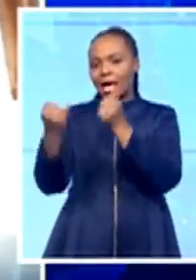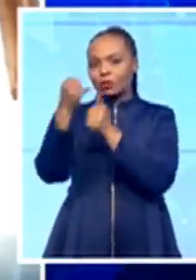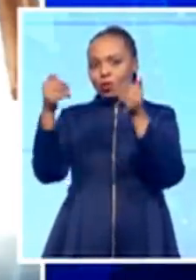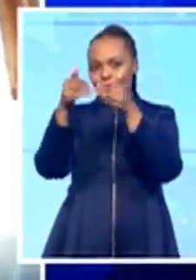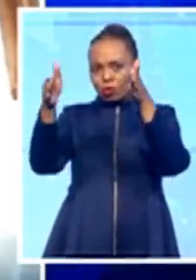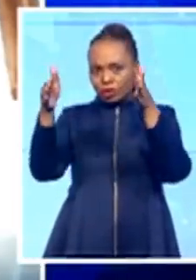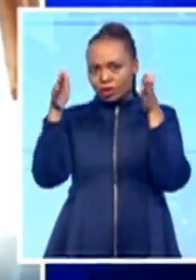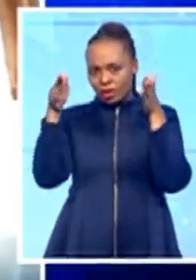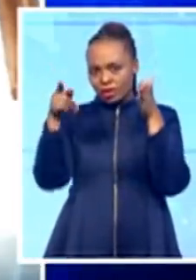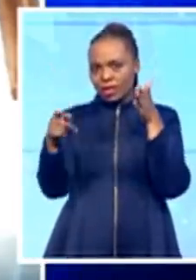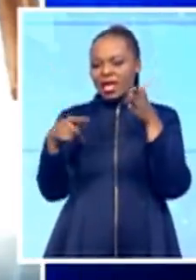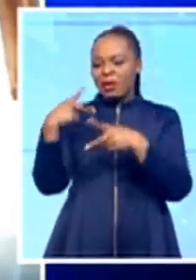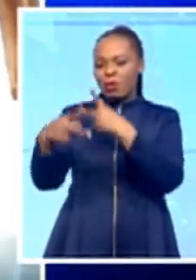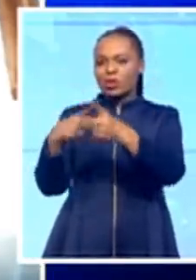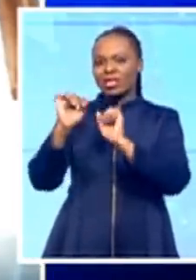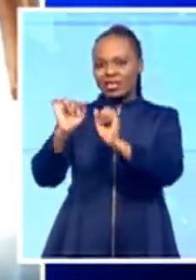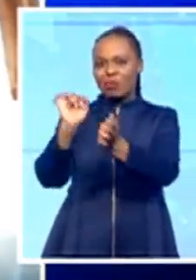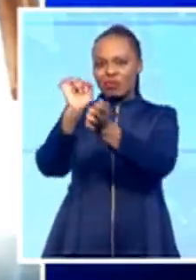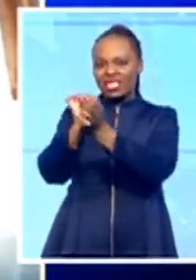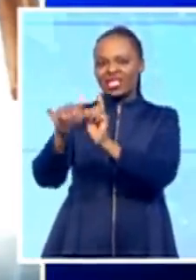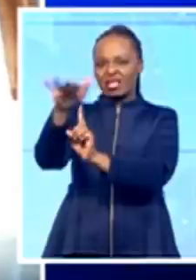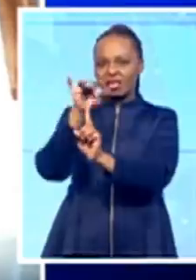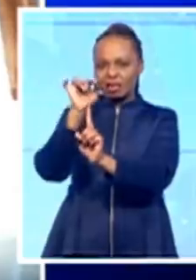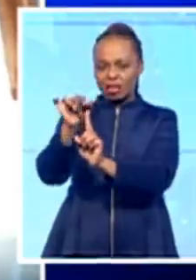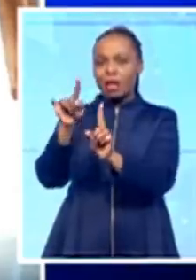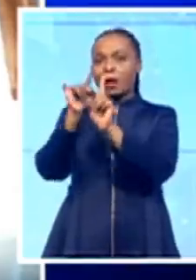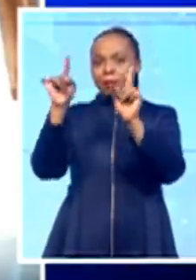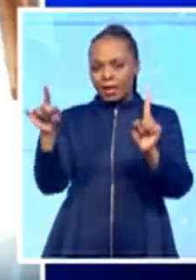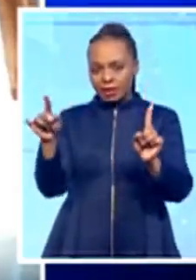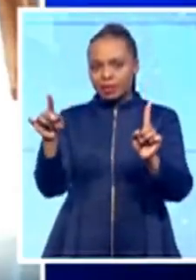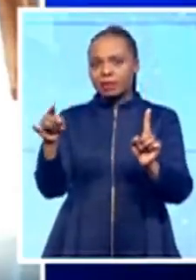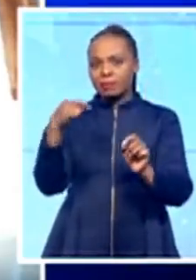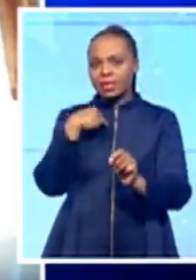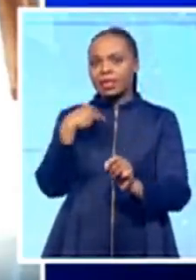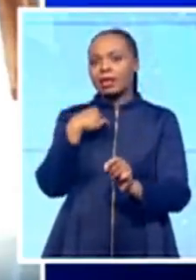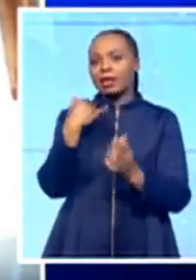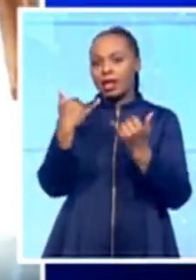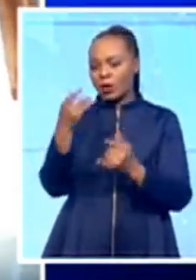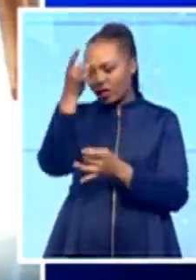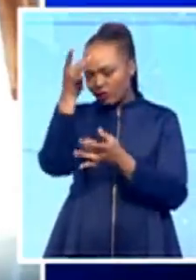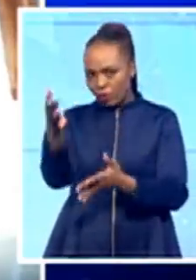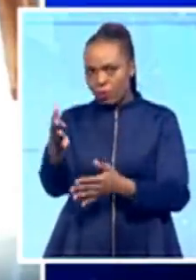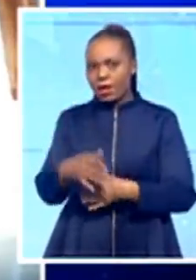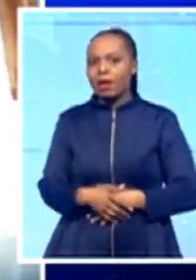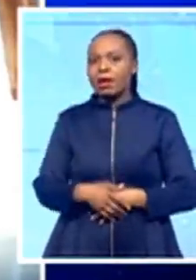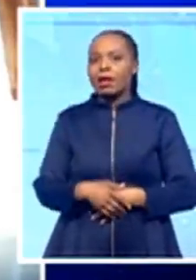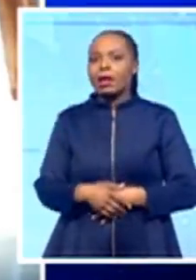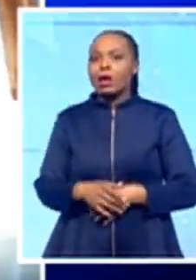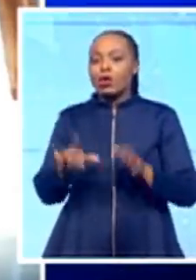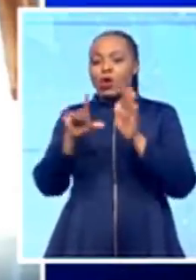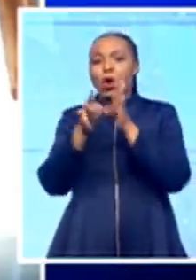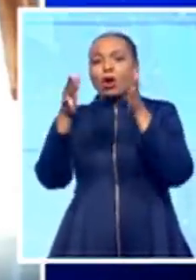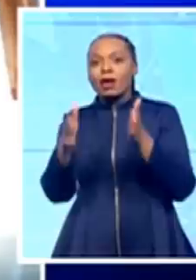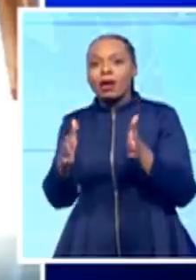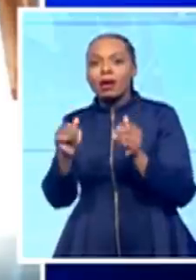indeed, I must be fair to prison officials that a lawyer, right now it's only select people. Also,